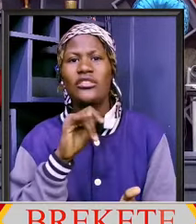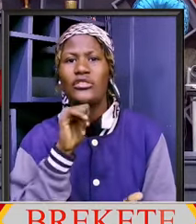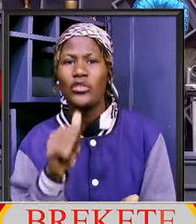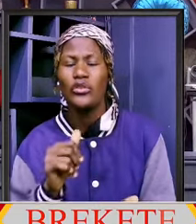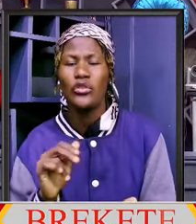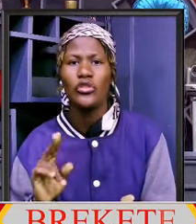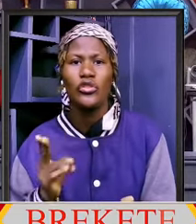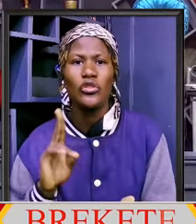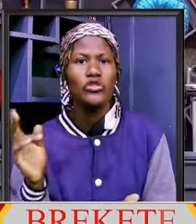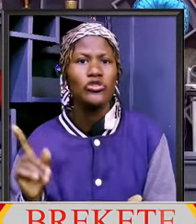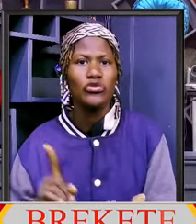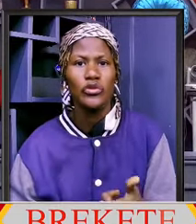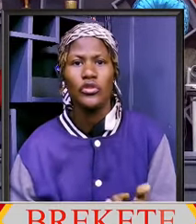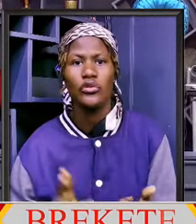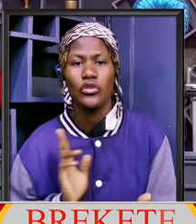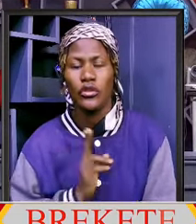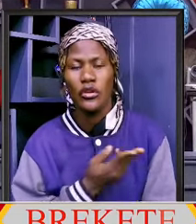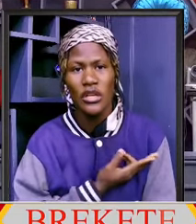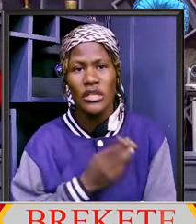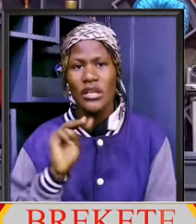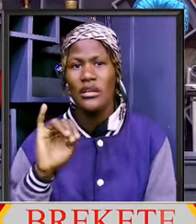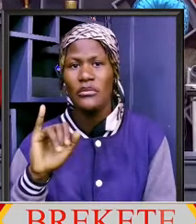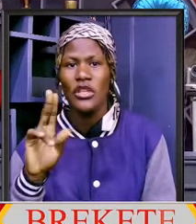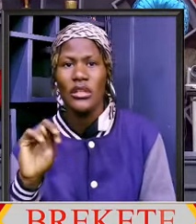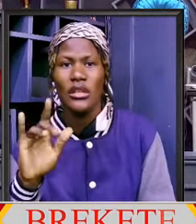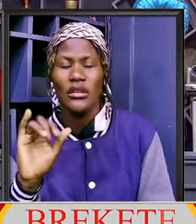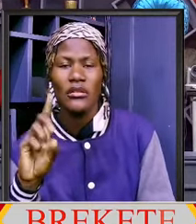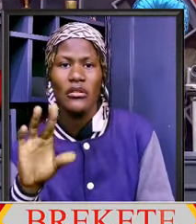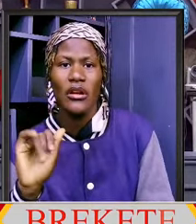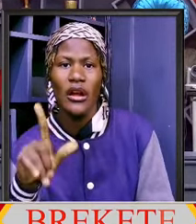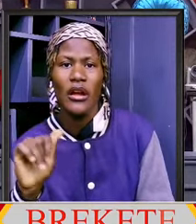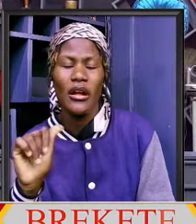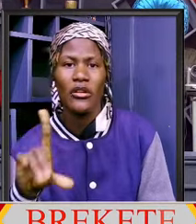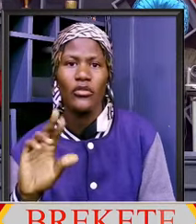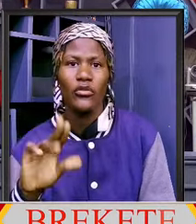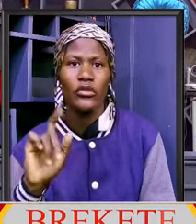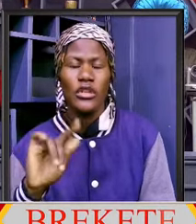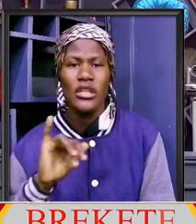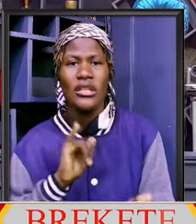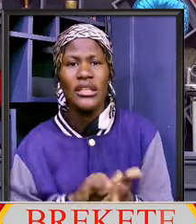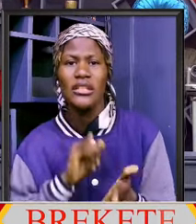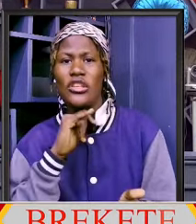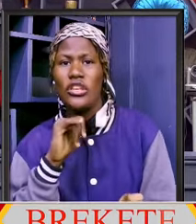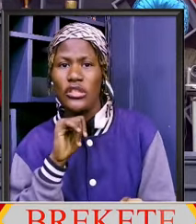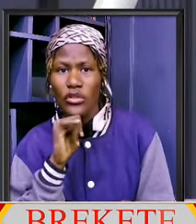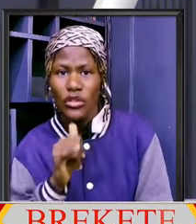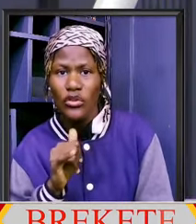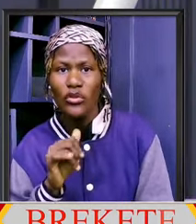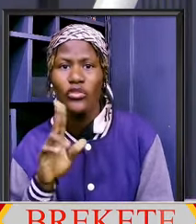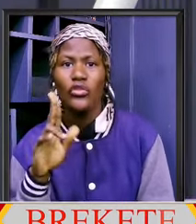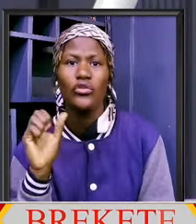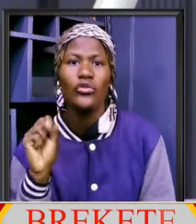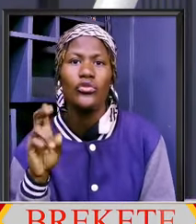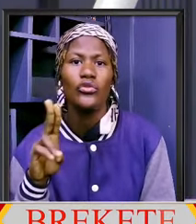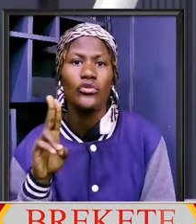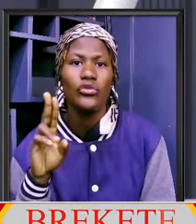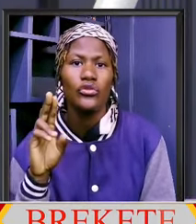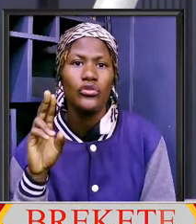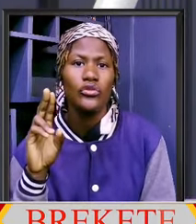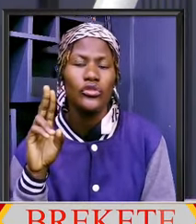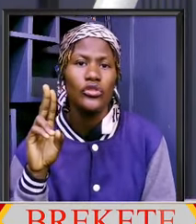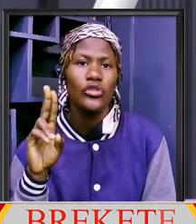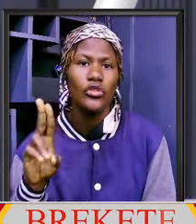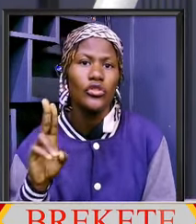Mineral resources where we get, where no day useful to us. Why? Because what Nigeria is benefiting from